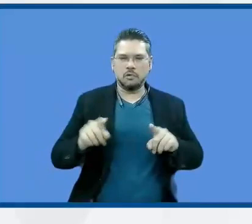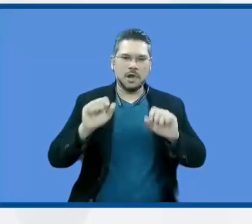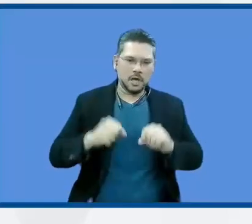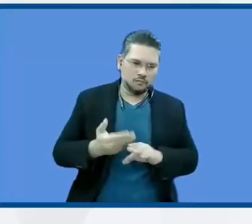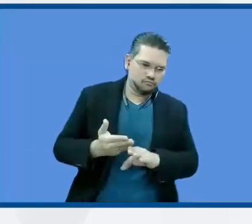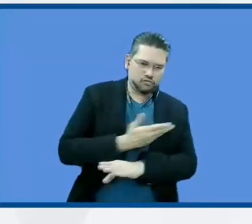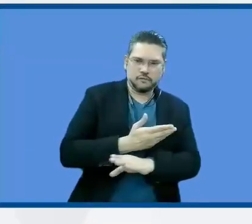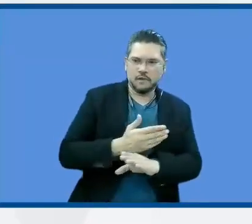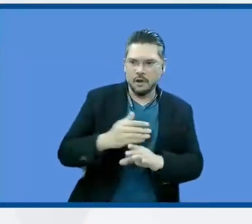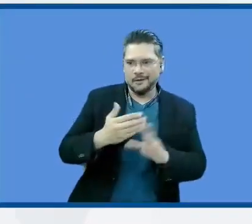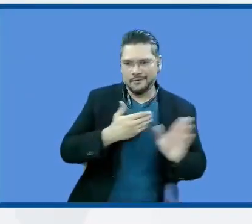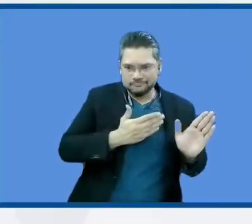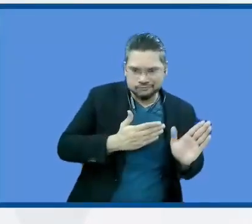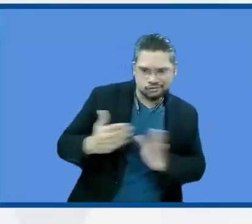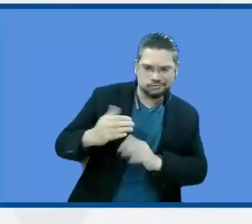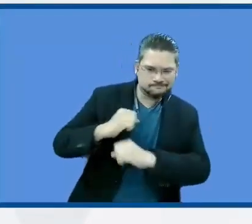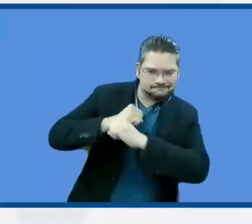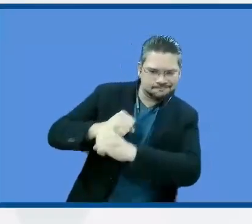response more perfected.